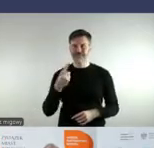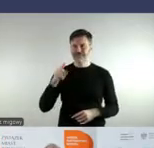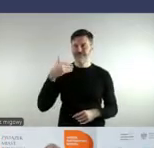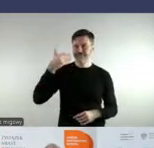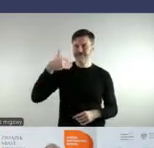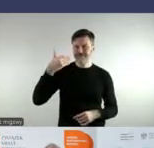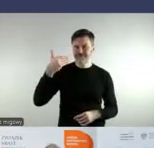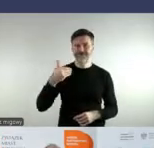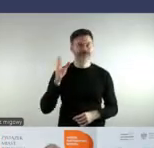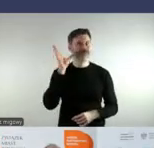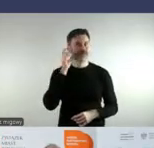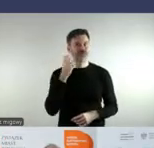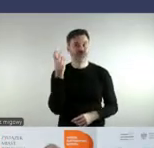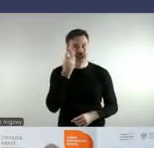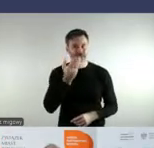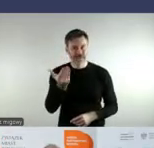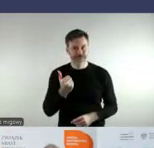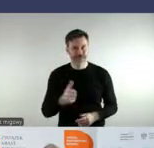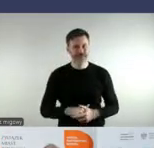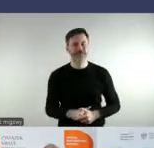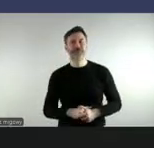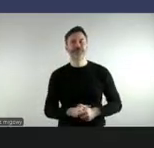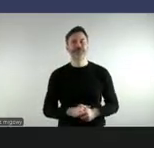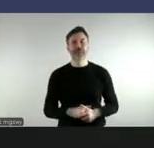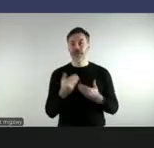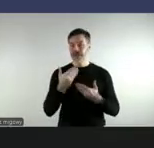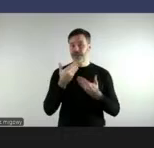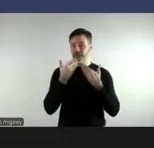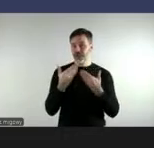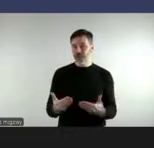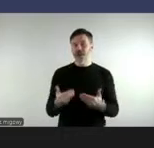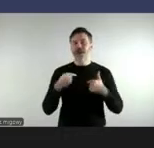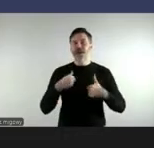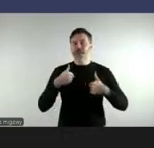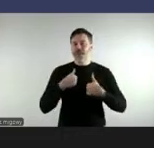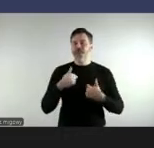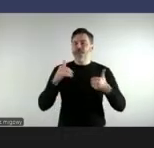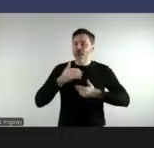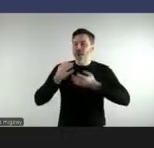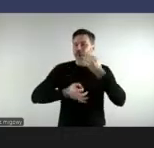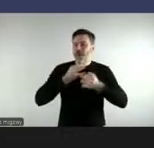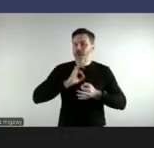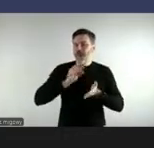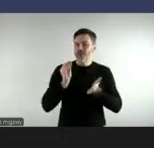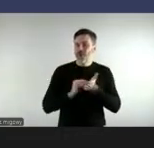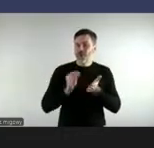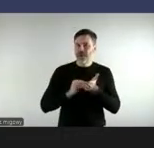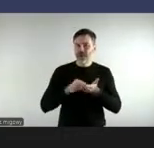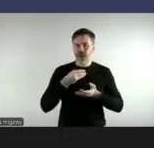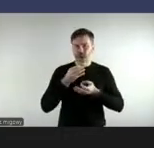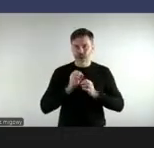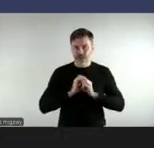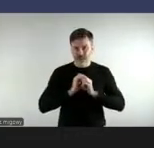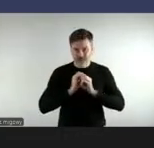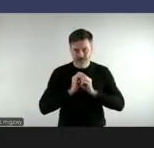to be working. So the floor is yours. Thank you very much for this invitation. I